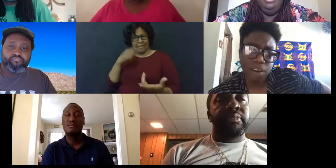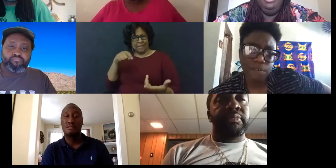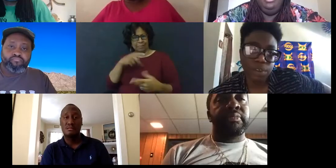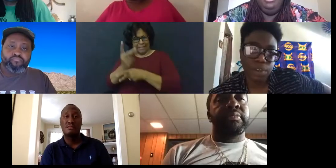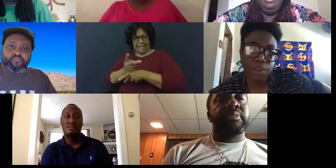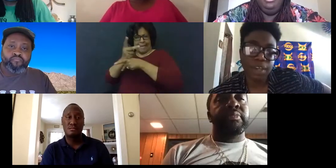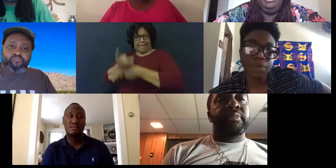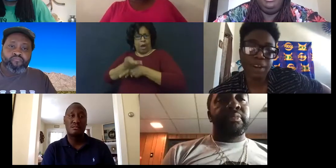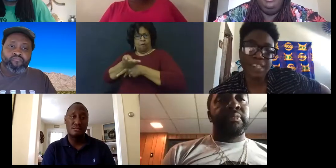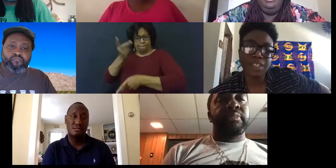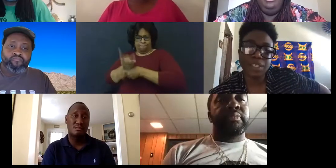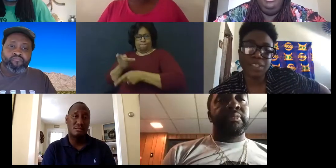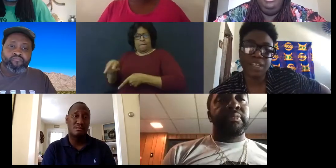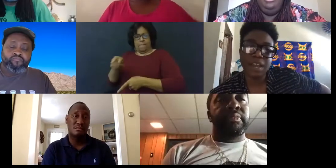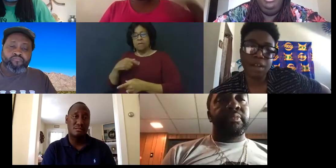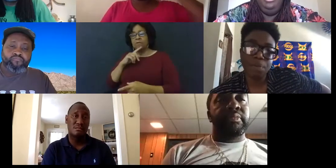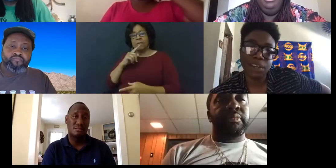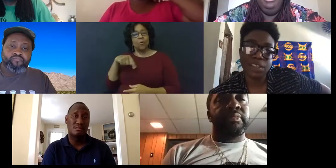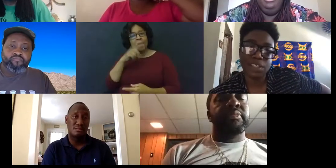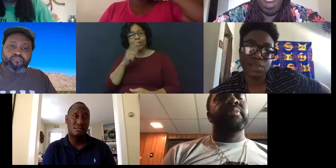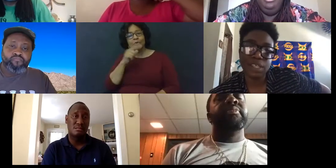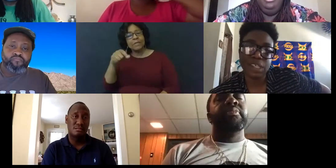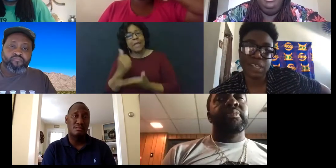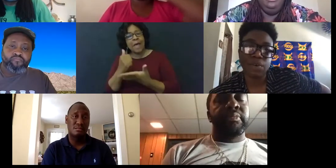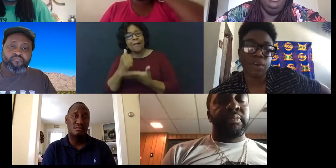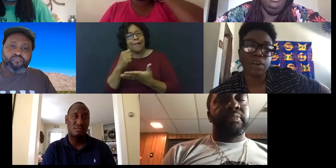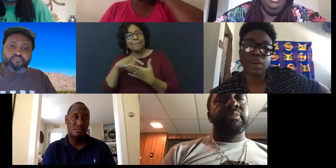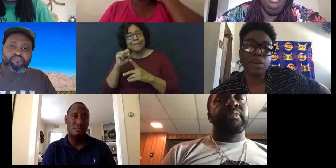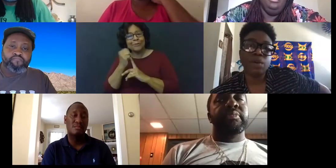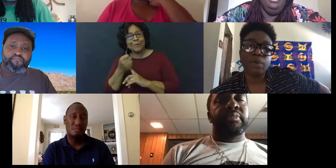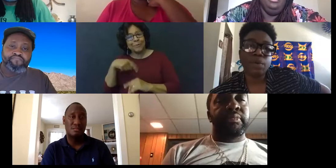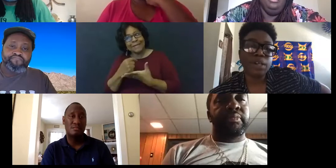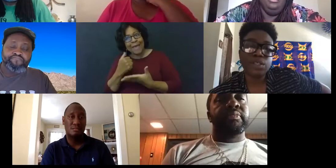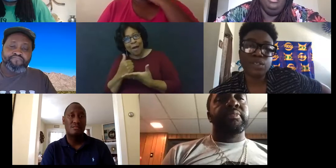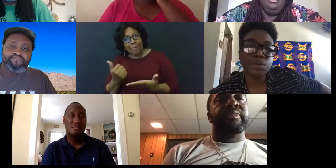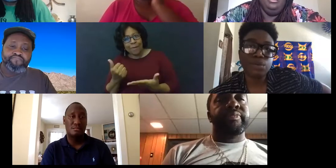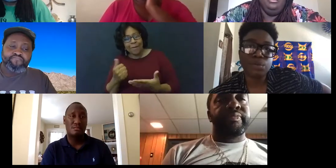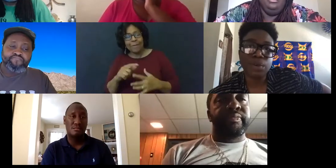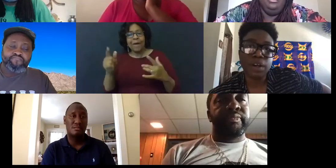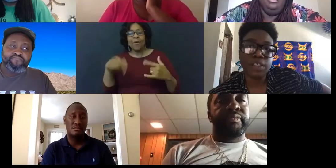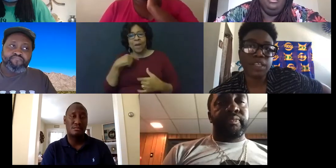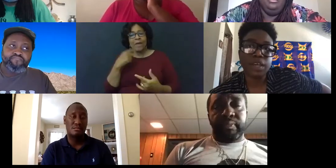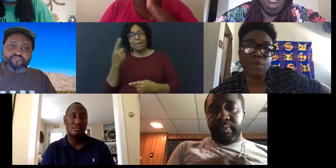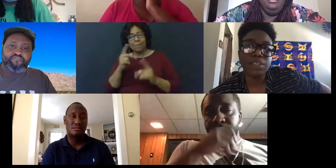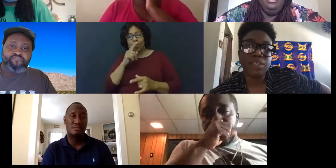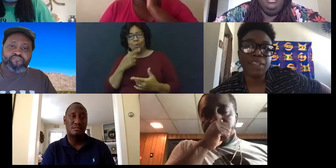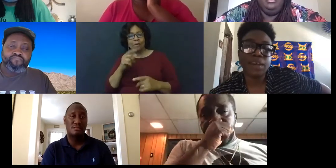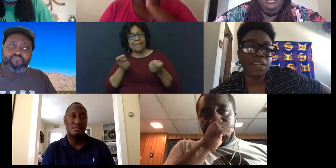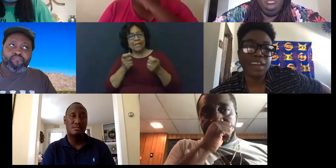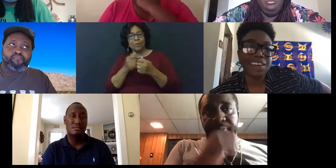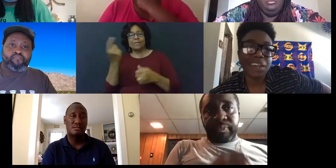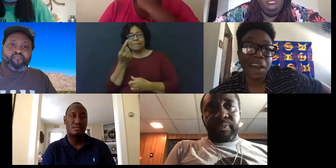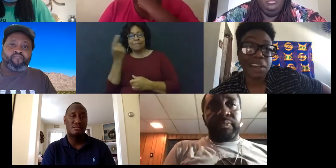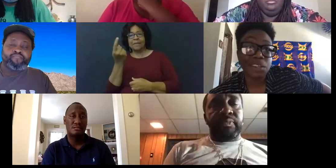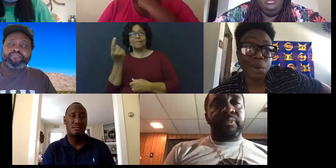care of? You know, like, we're actually the ones that need help here in this situation, or we're the ones who are dealing with something that